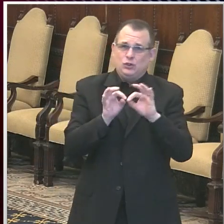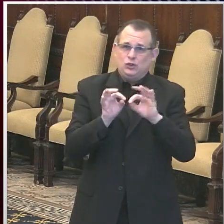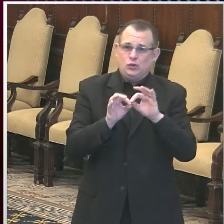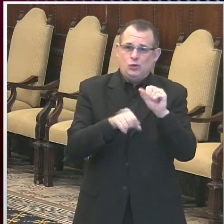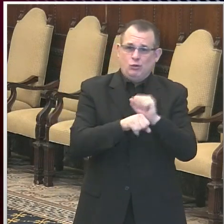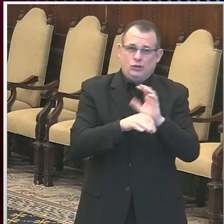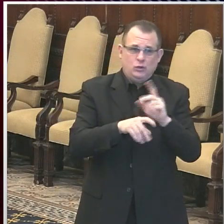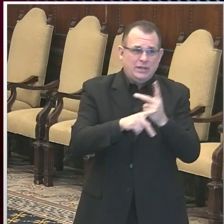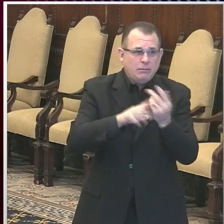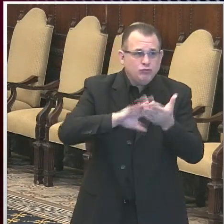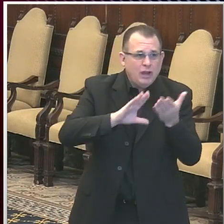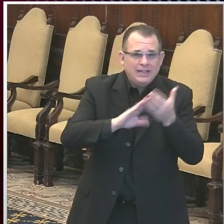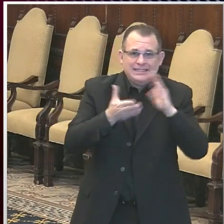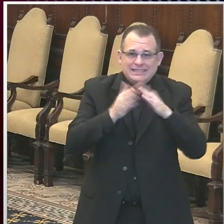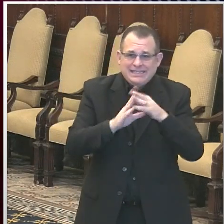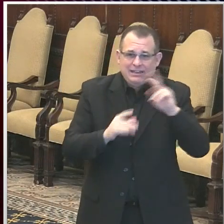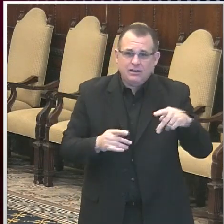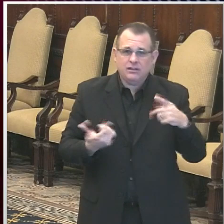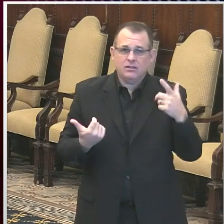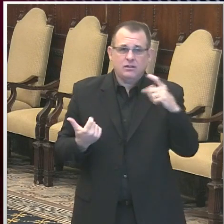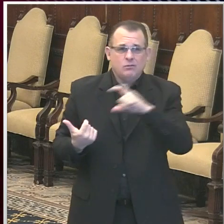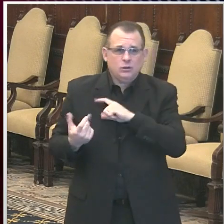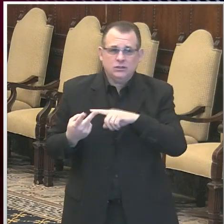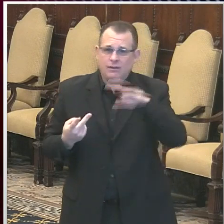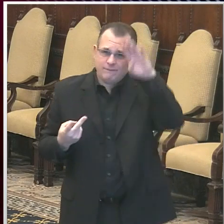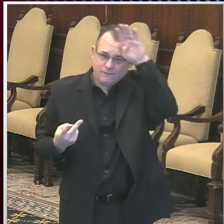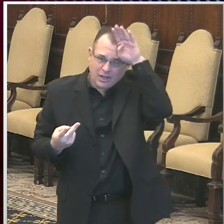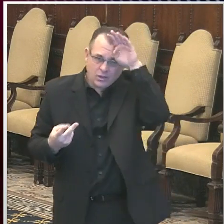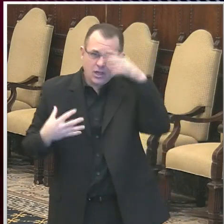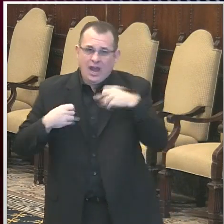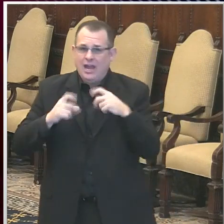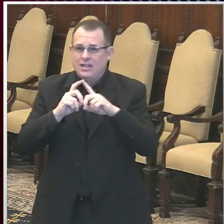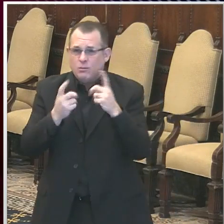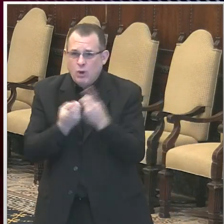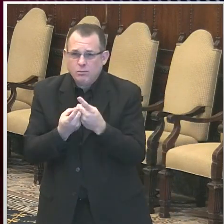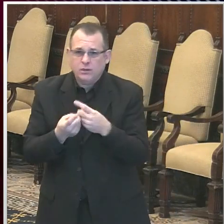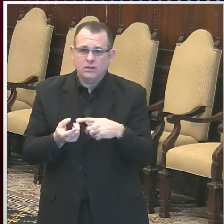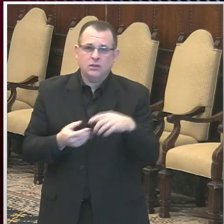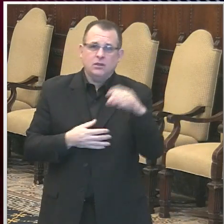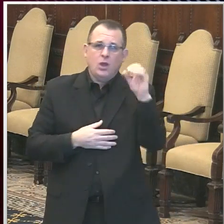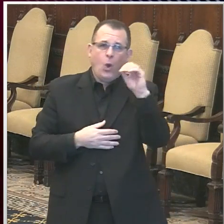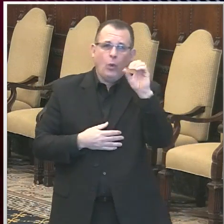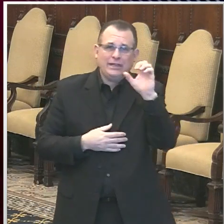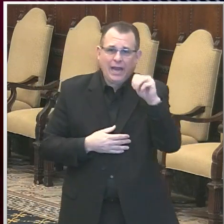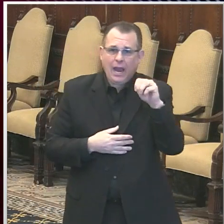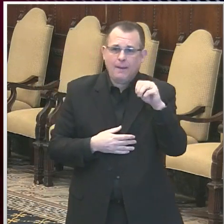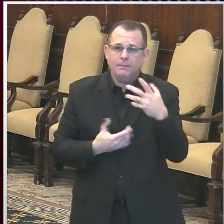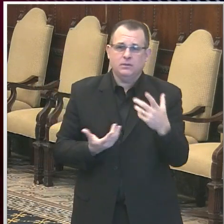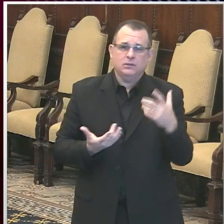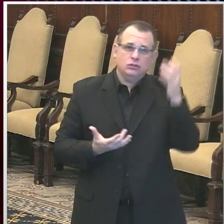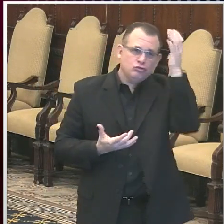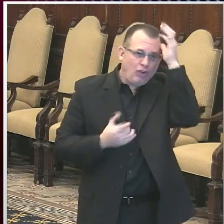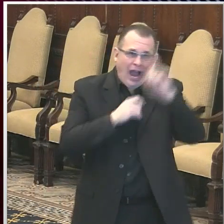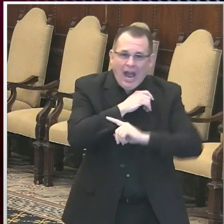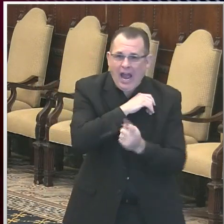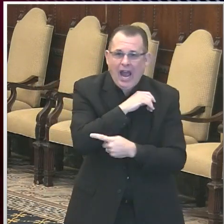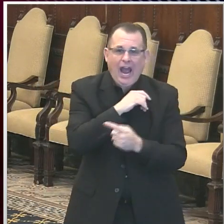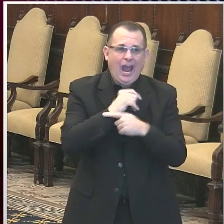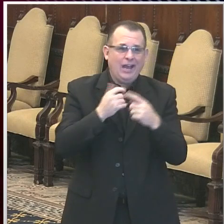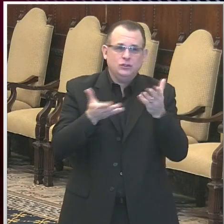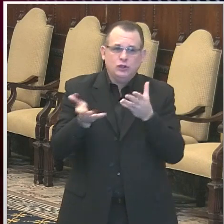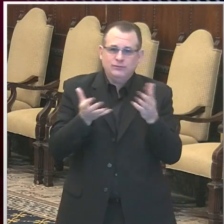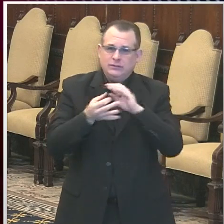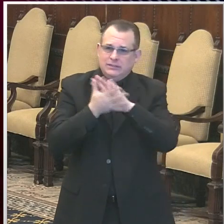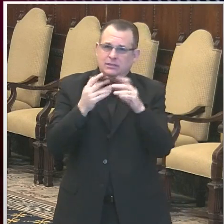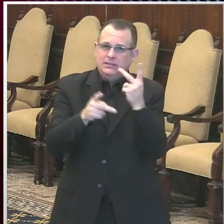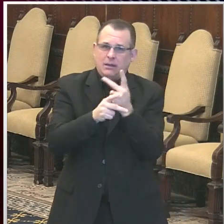police and fire departments, the health department, emergency management, and the streets and sanitation department, and many more. Thank you